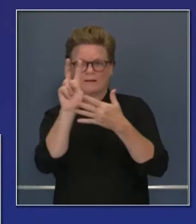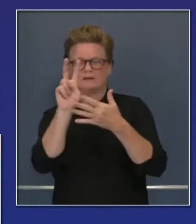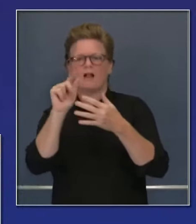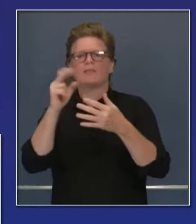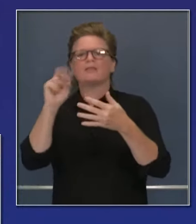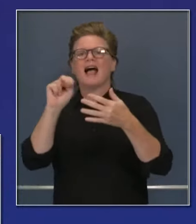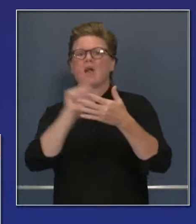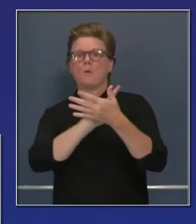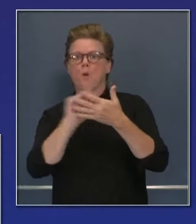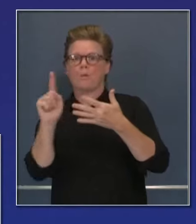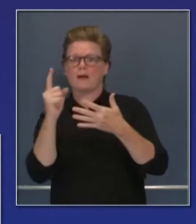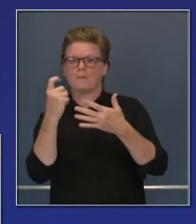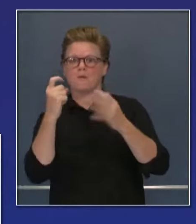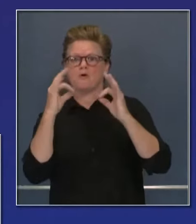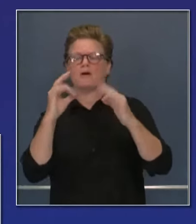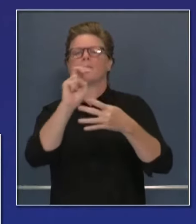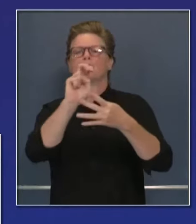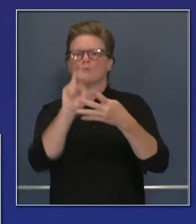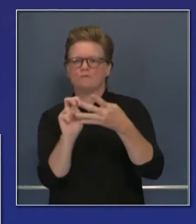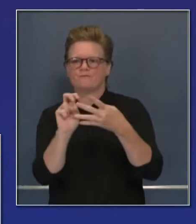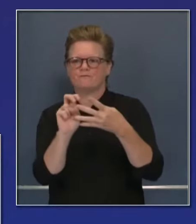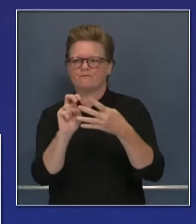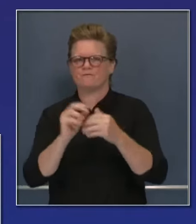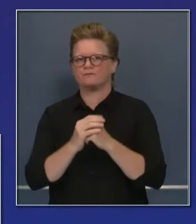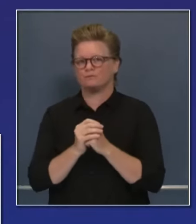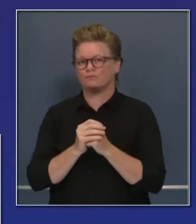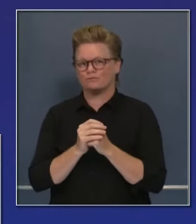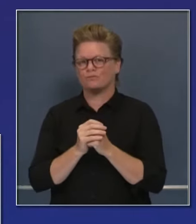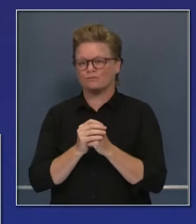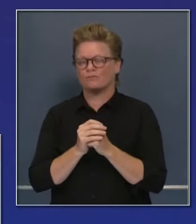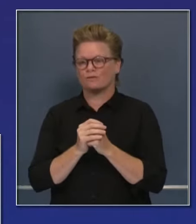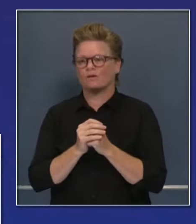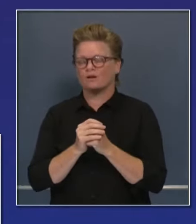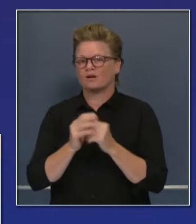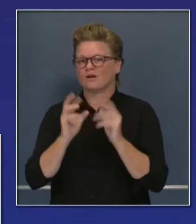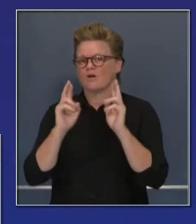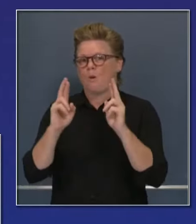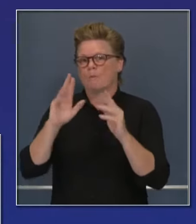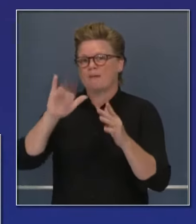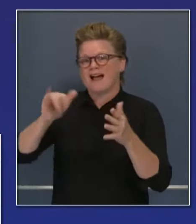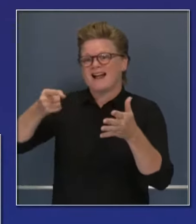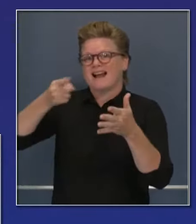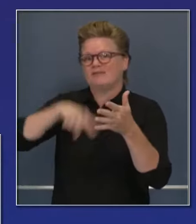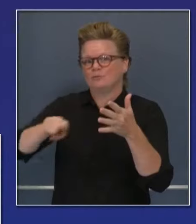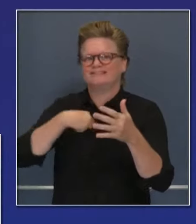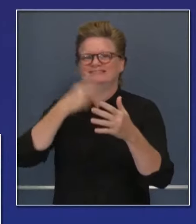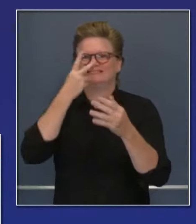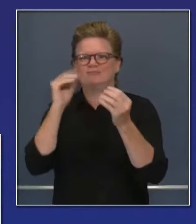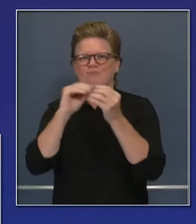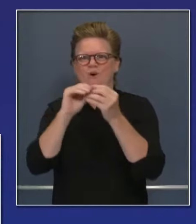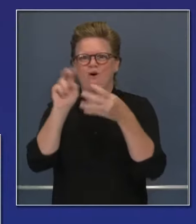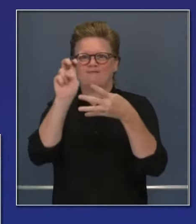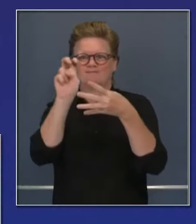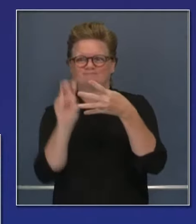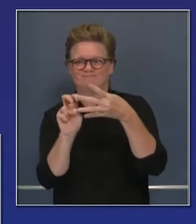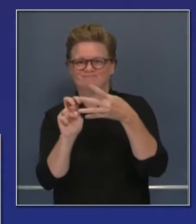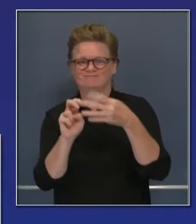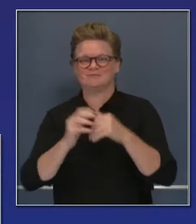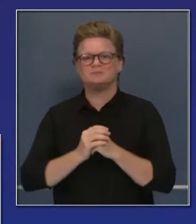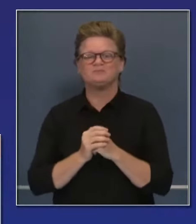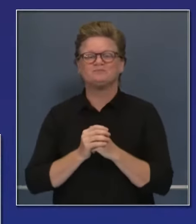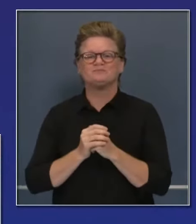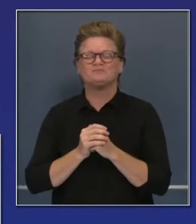week, we may see some movement between red, orange, and yellow, so stay tuned to that. In terms of the counties